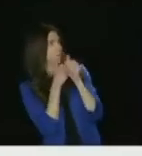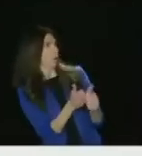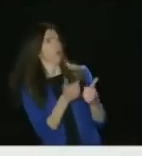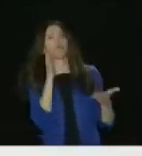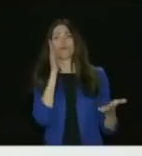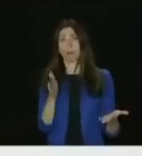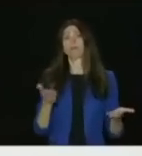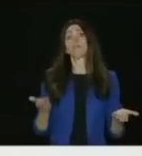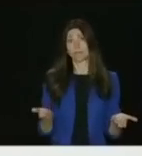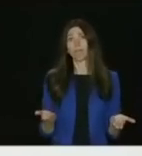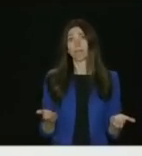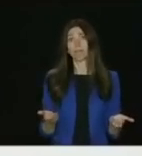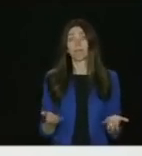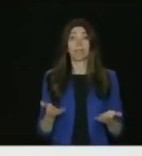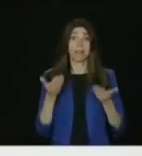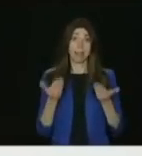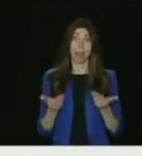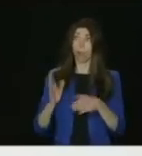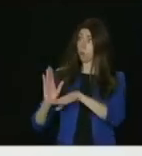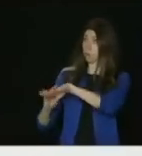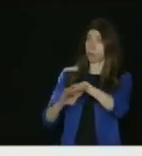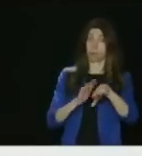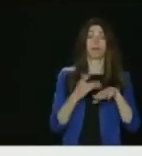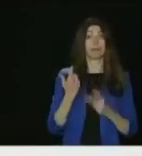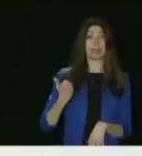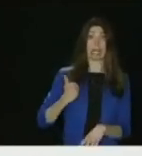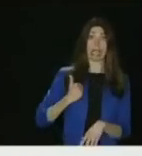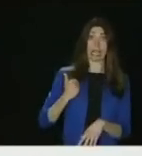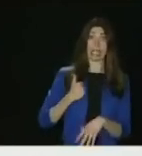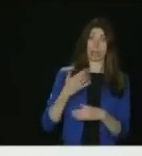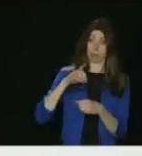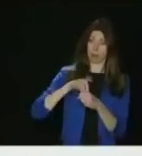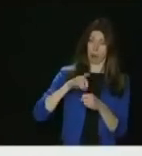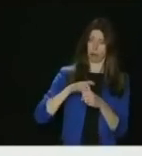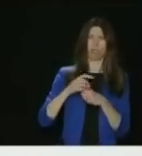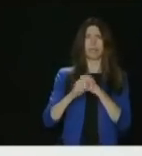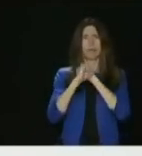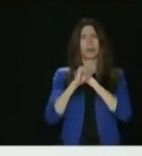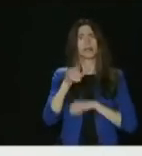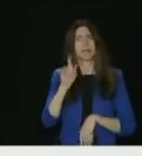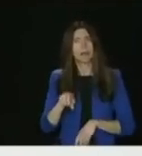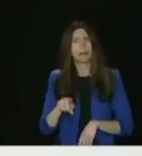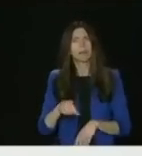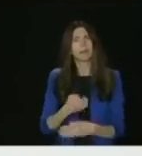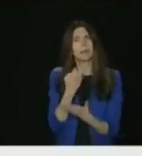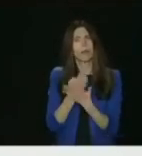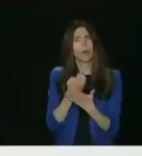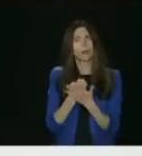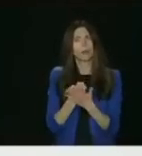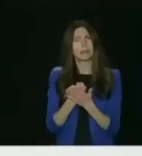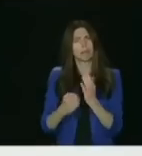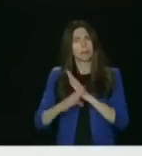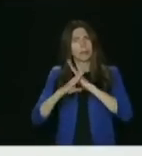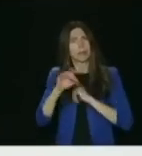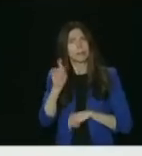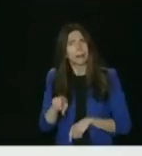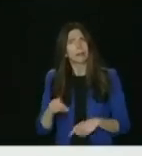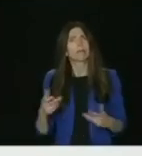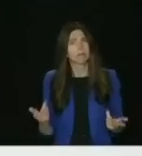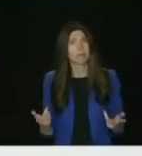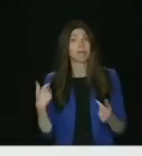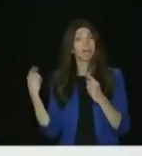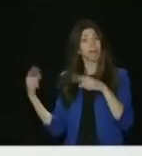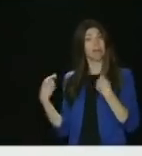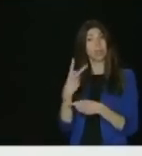that Canadian democracy is being protected as well as our economy. The past 2 years, we have trusted